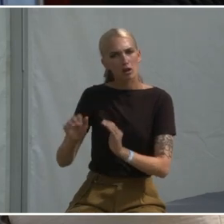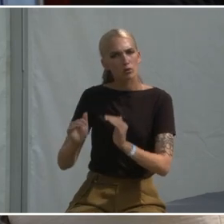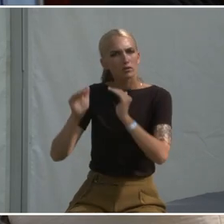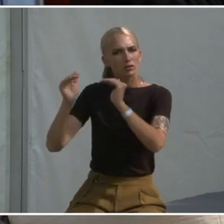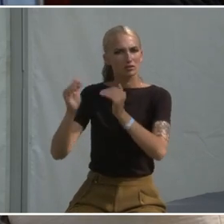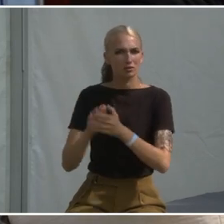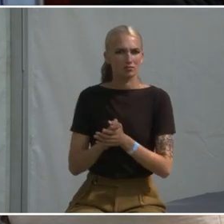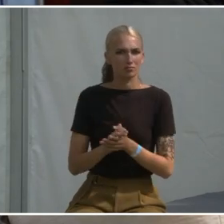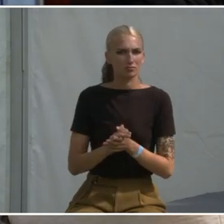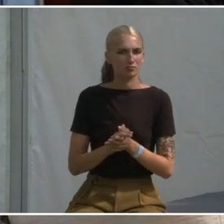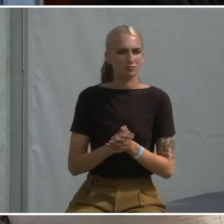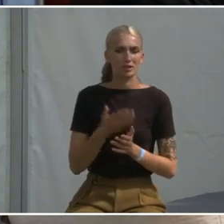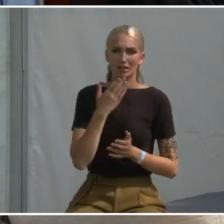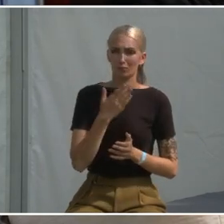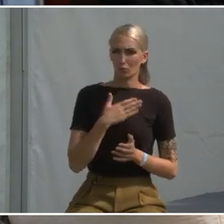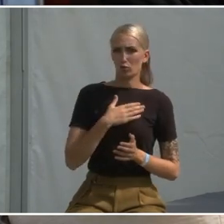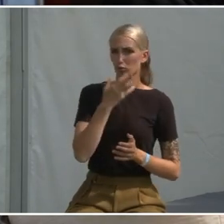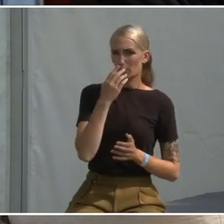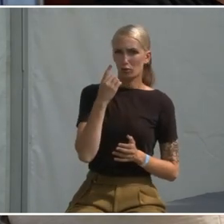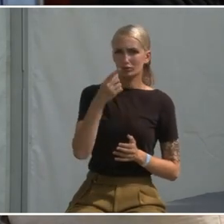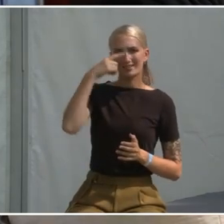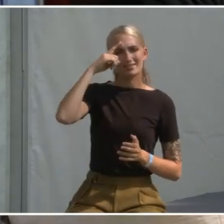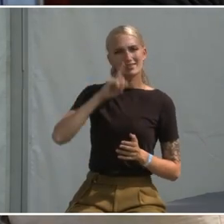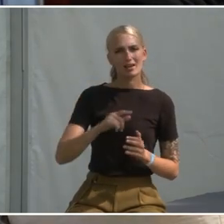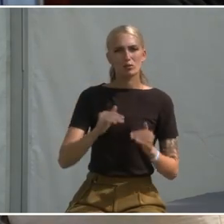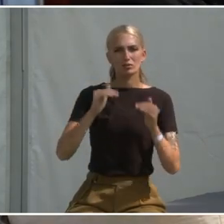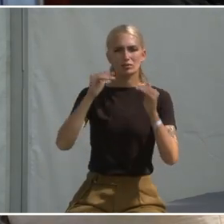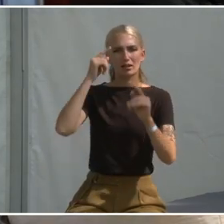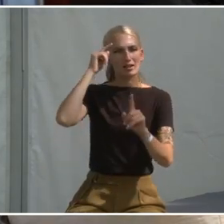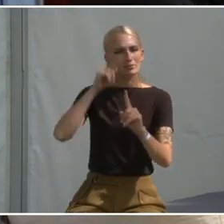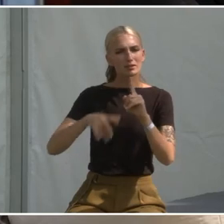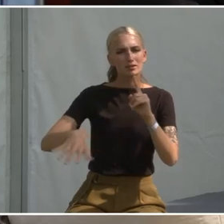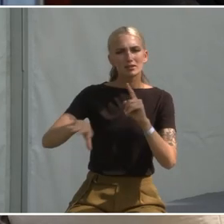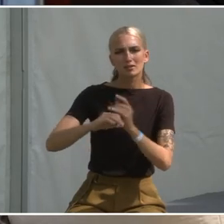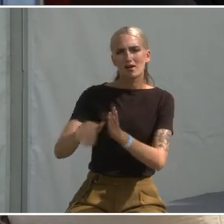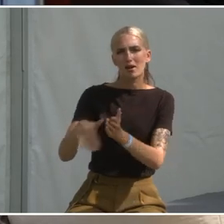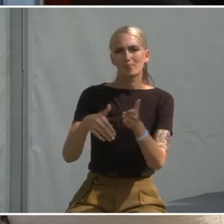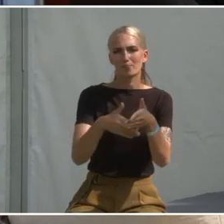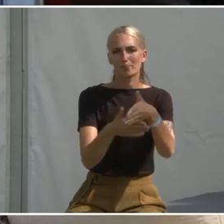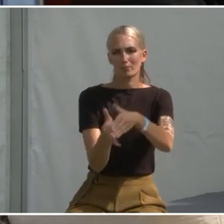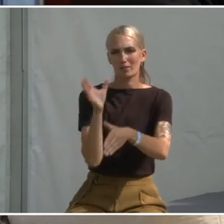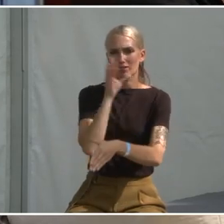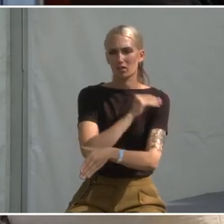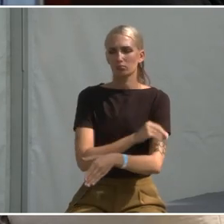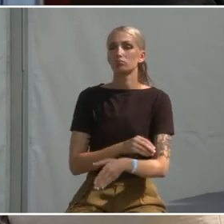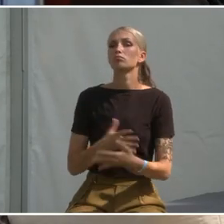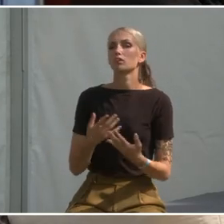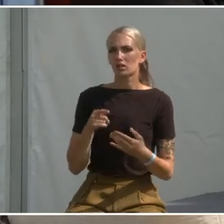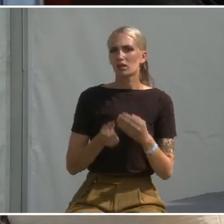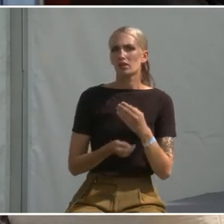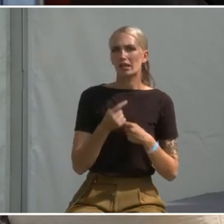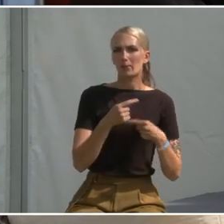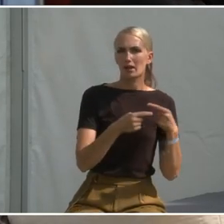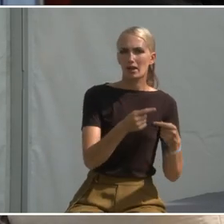the kind of level where everyone can contribute. And it will create an intergenerational bond then, as